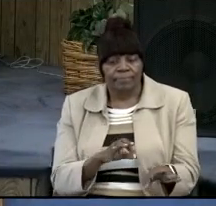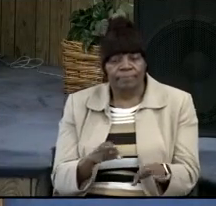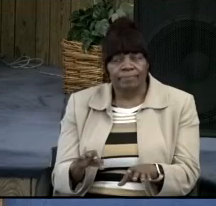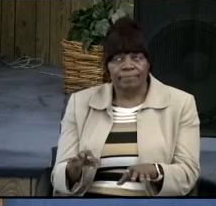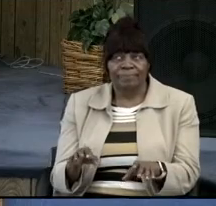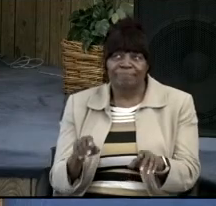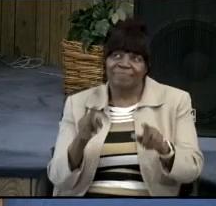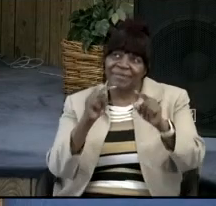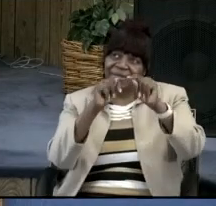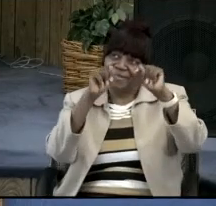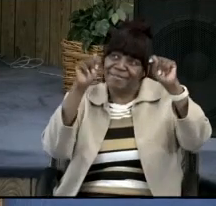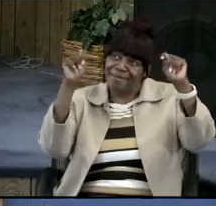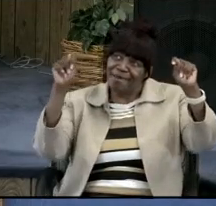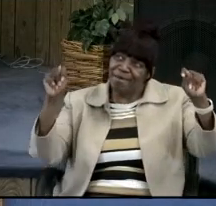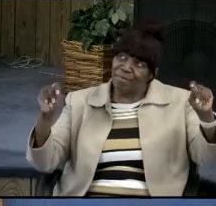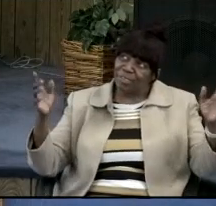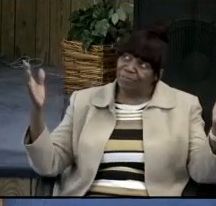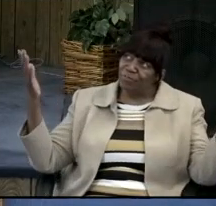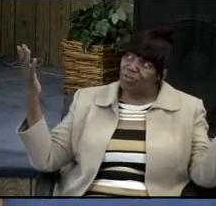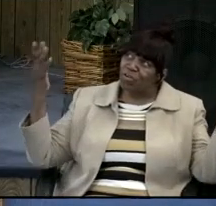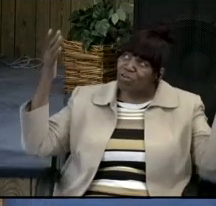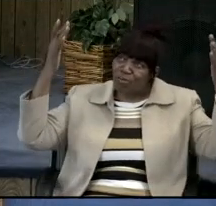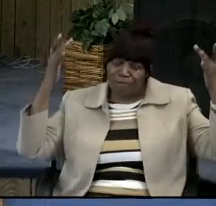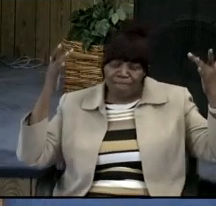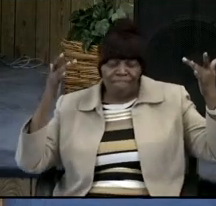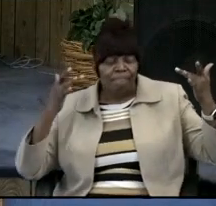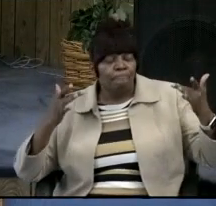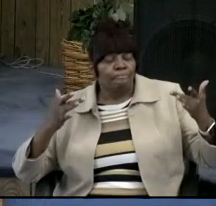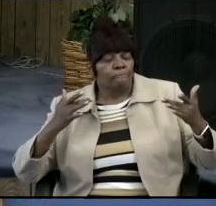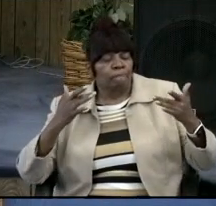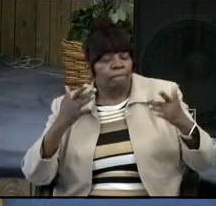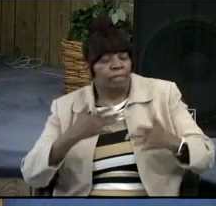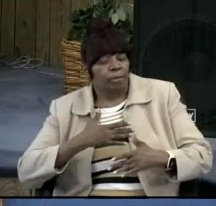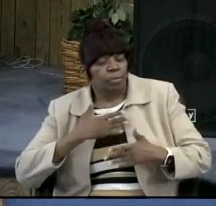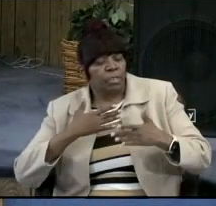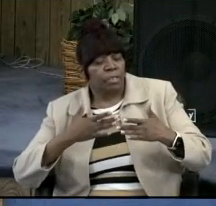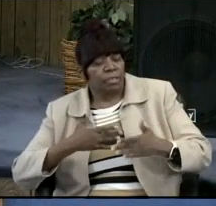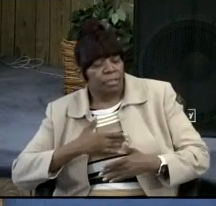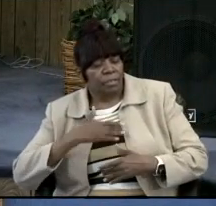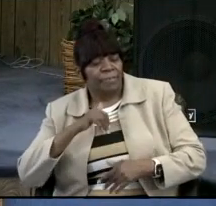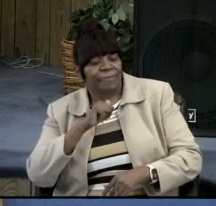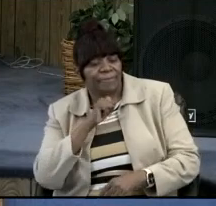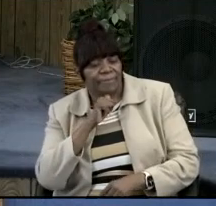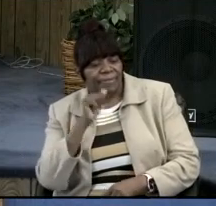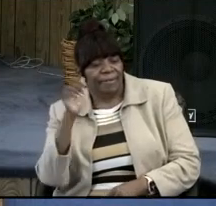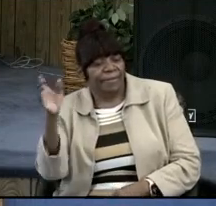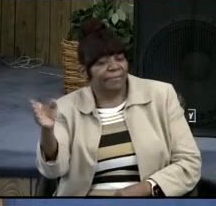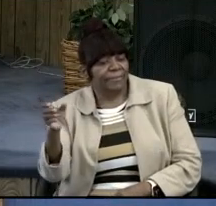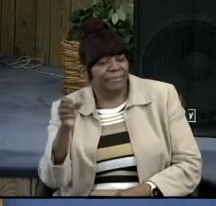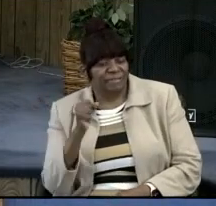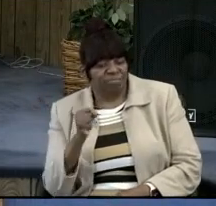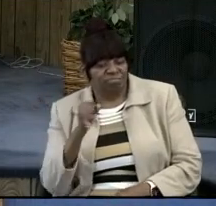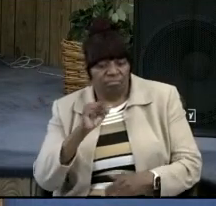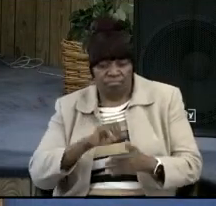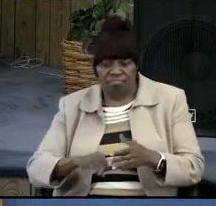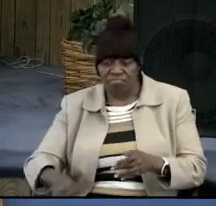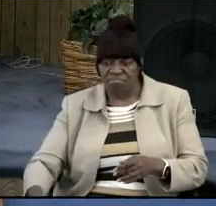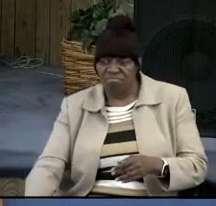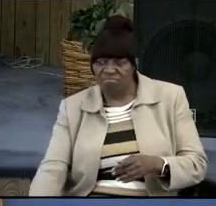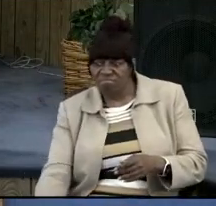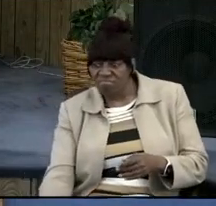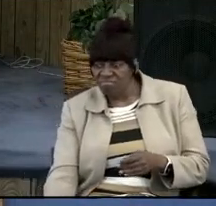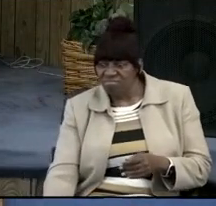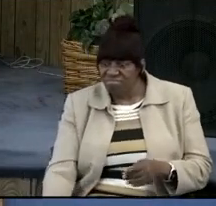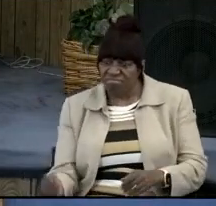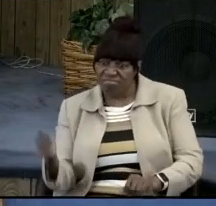or atmosphere of the church back. I'm glad today that I don't have to wrestle the lead psalmist. I don't have to take off a shoe